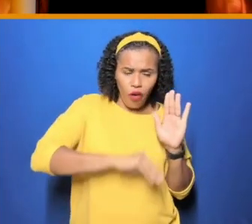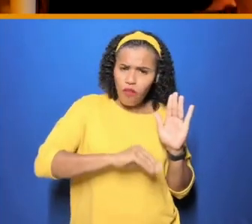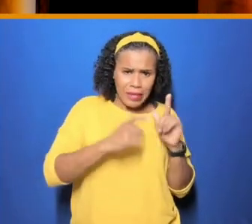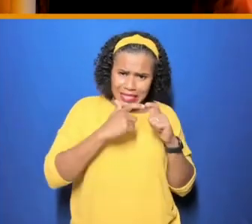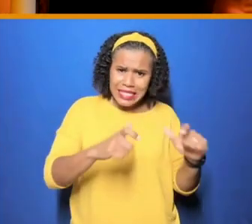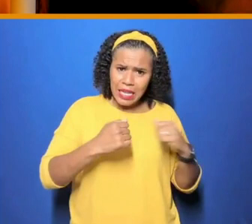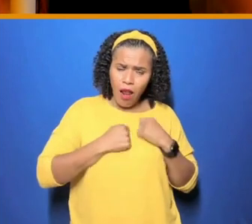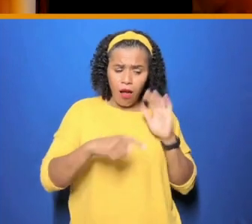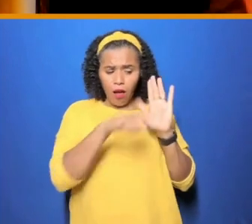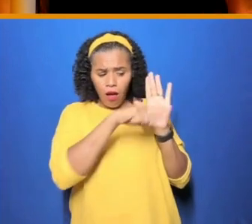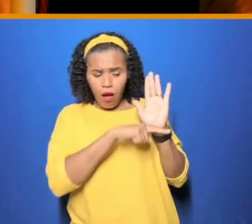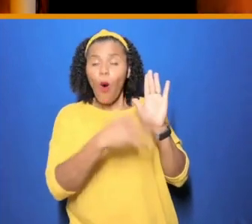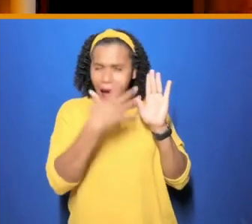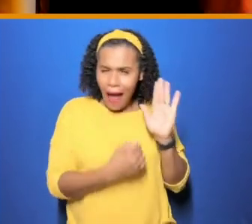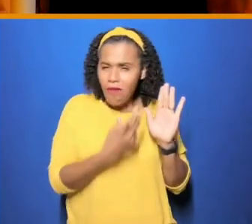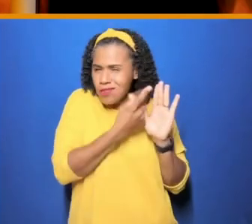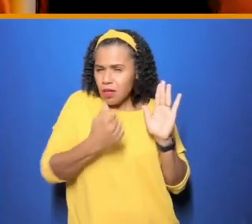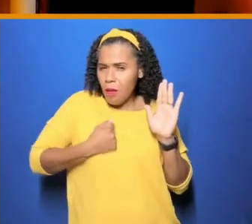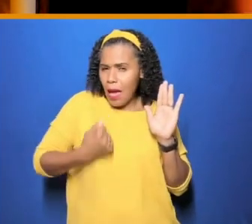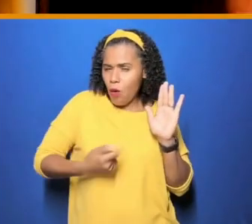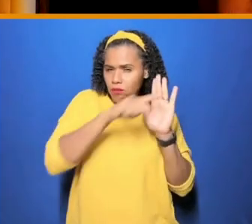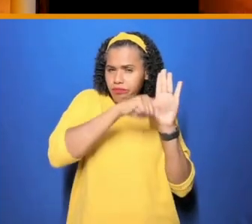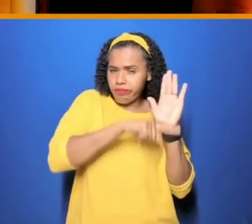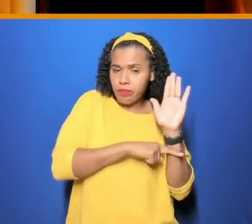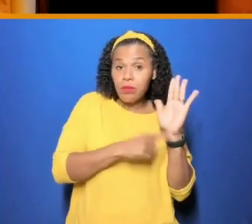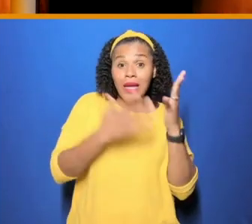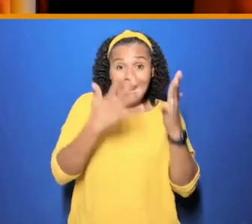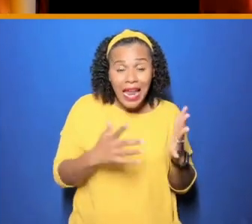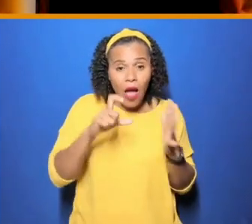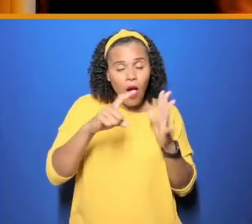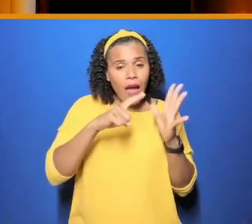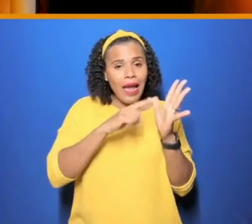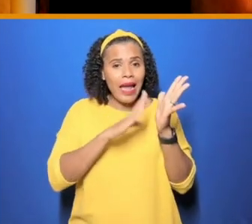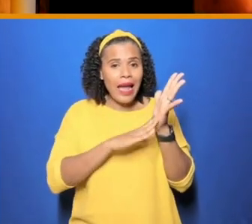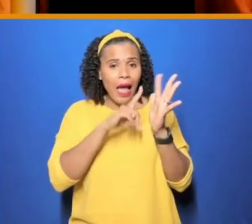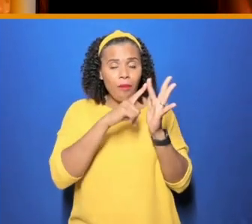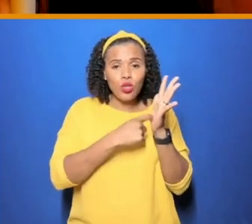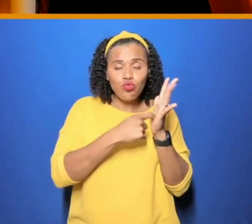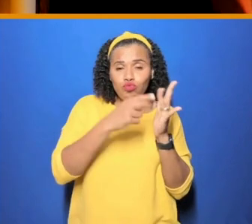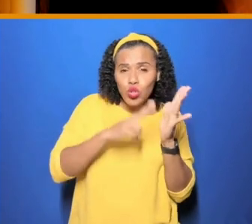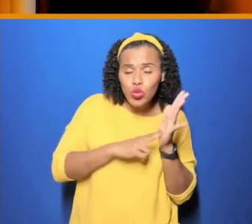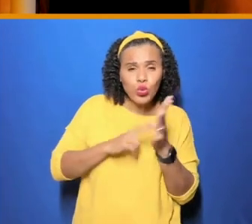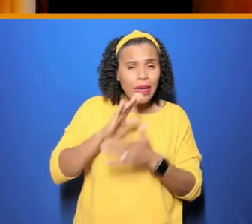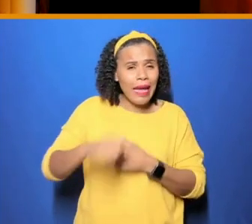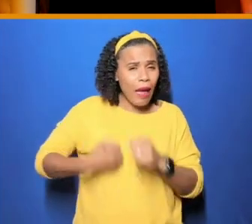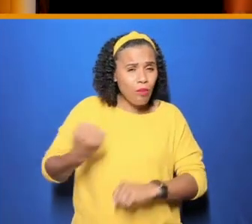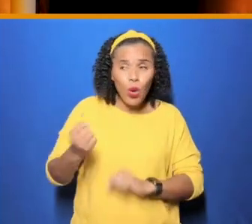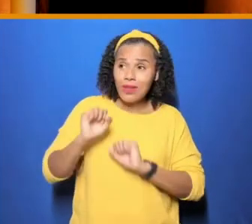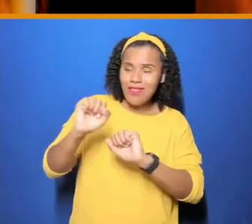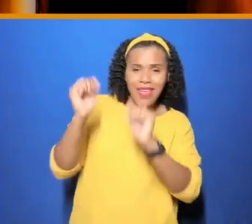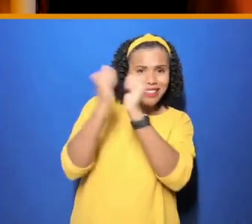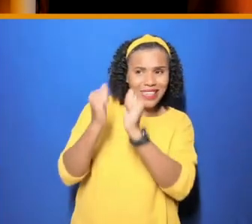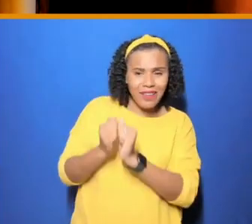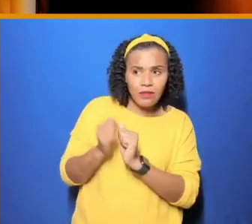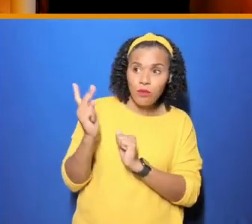our government now is, particularly in the Cameroon and Cambodia deals, is where both of those countries